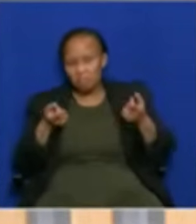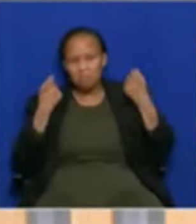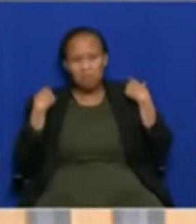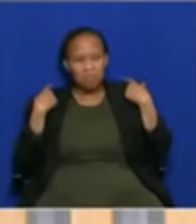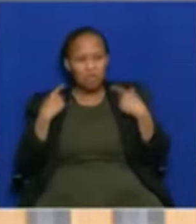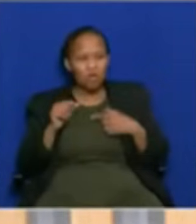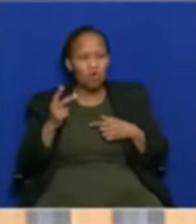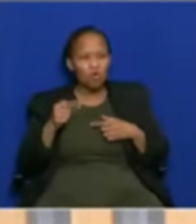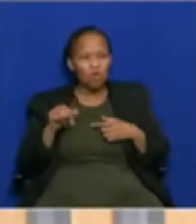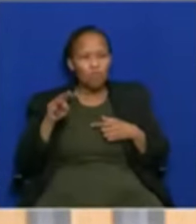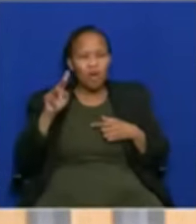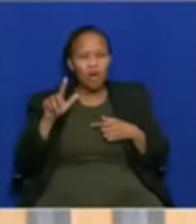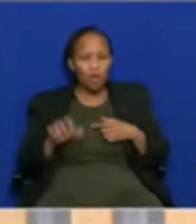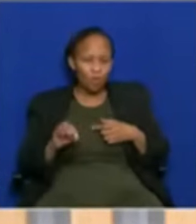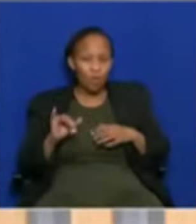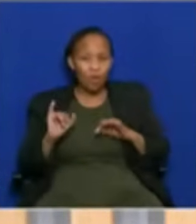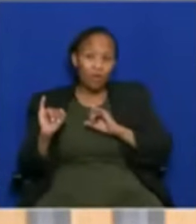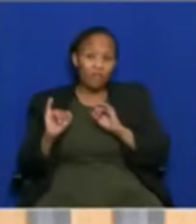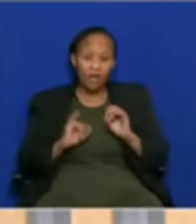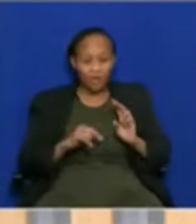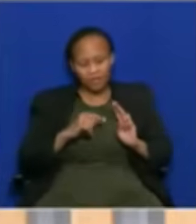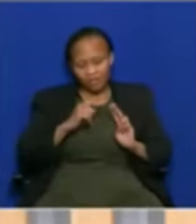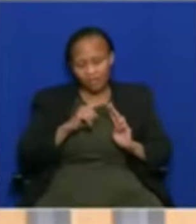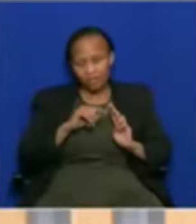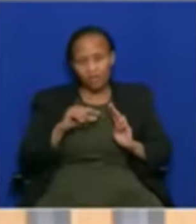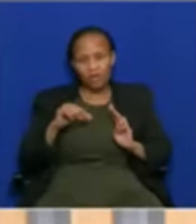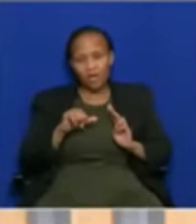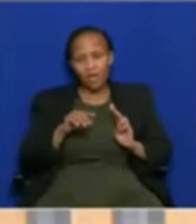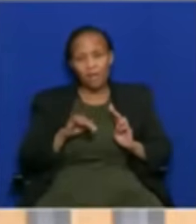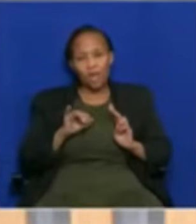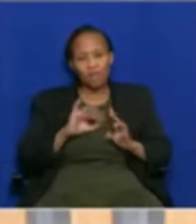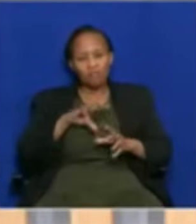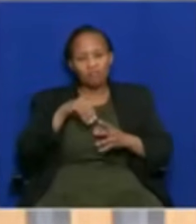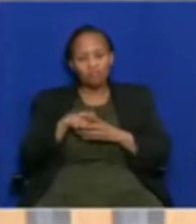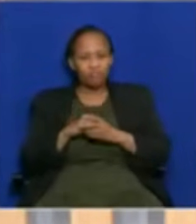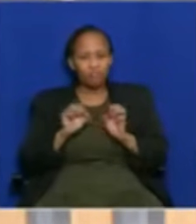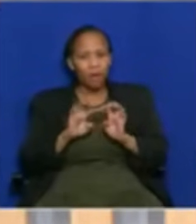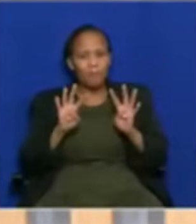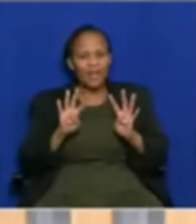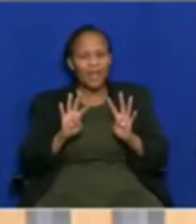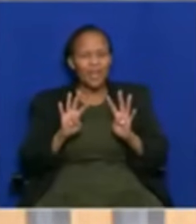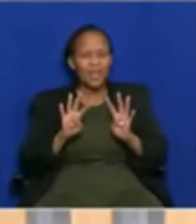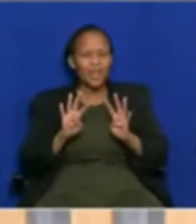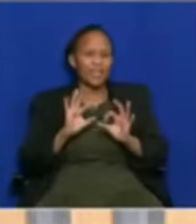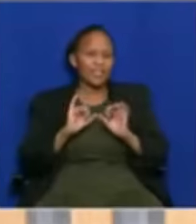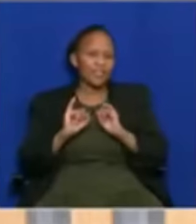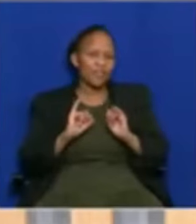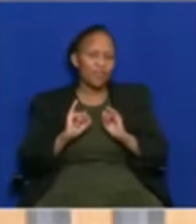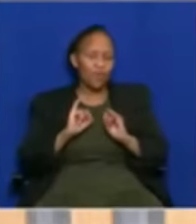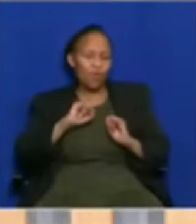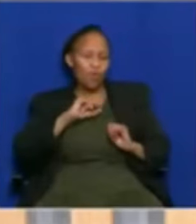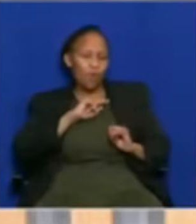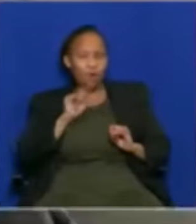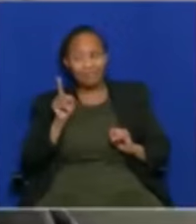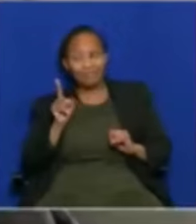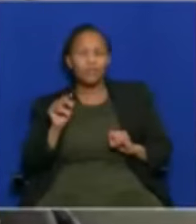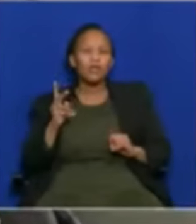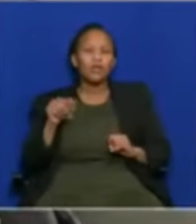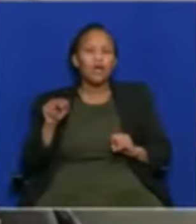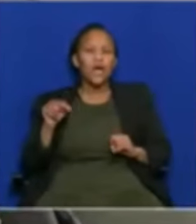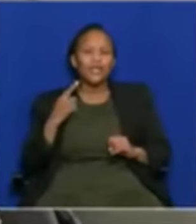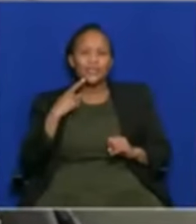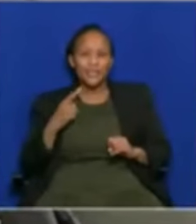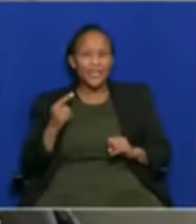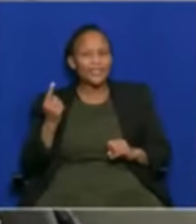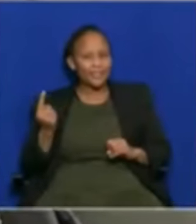General Gabela to form part of the interviewing panel as I was available. He says that. You say exactly the